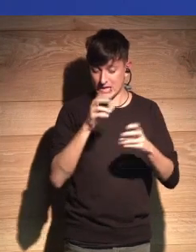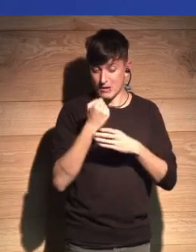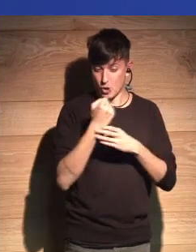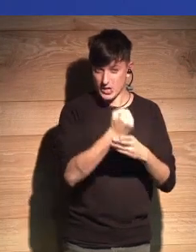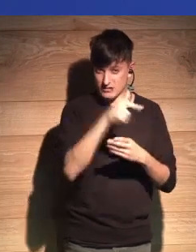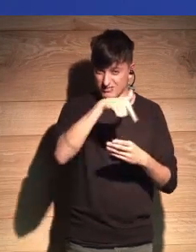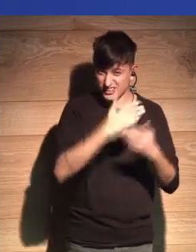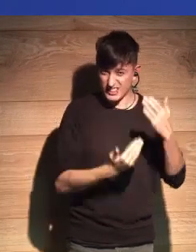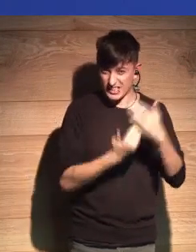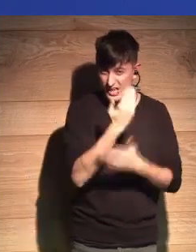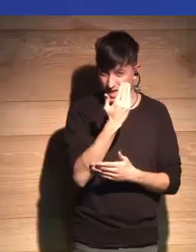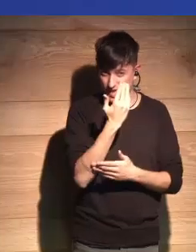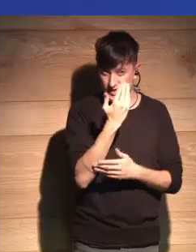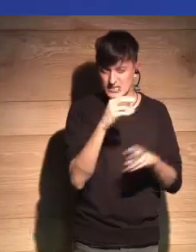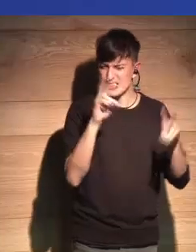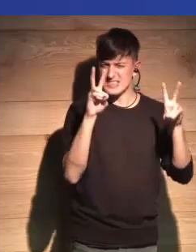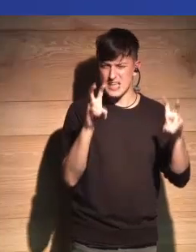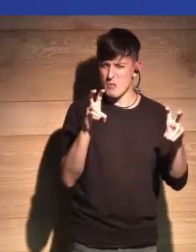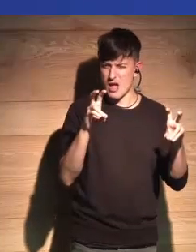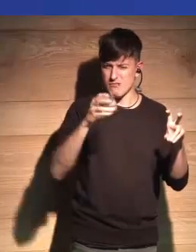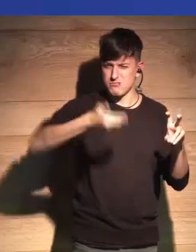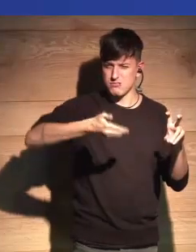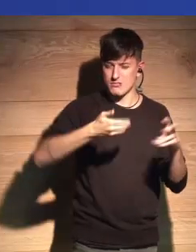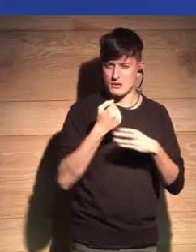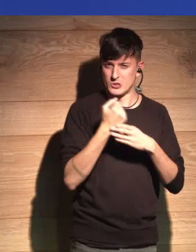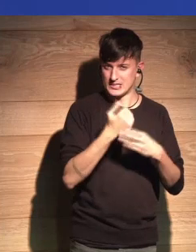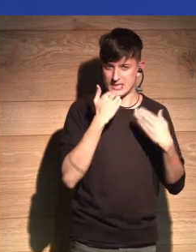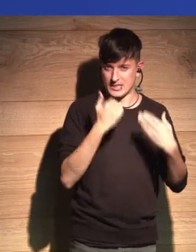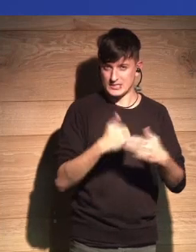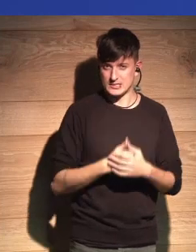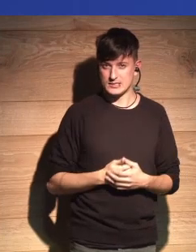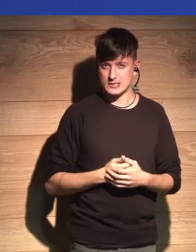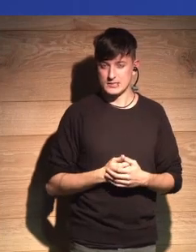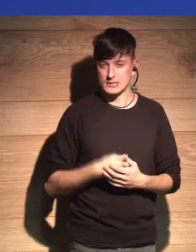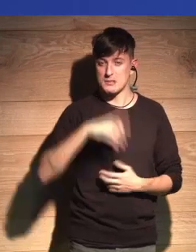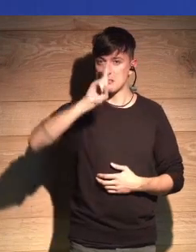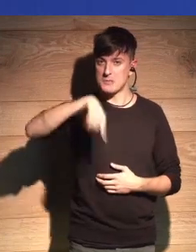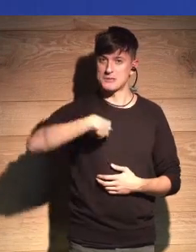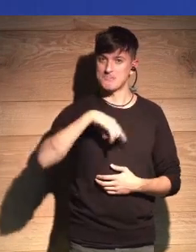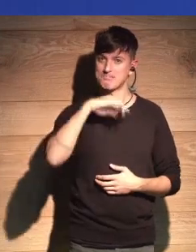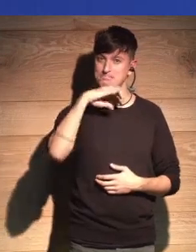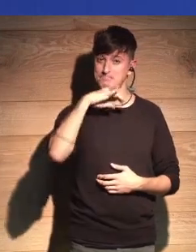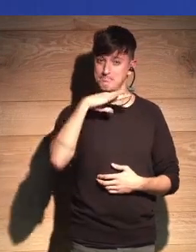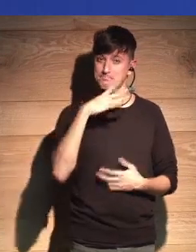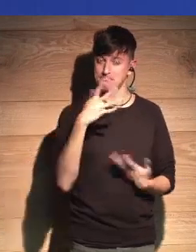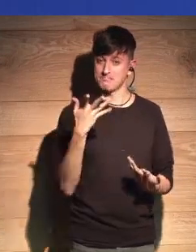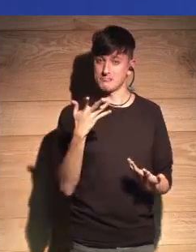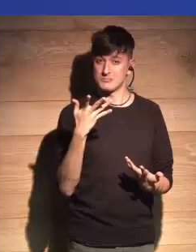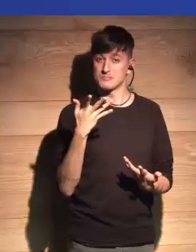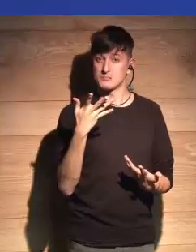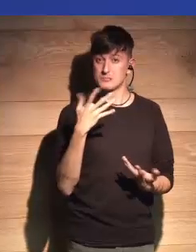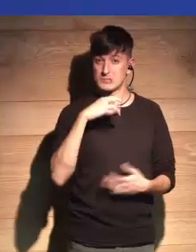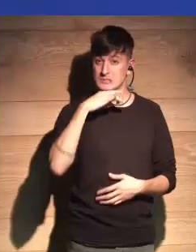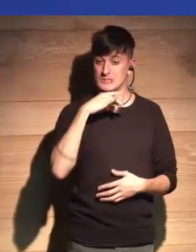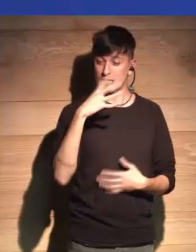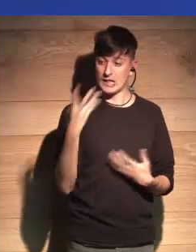to you all for your presence and for coordinating such an excellent panel on such a